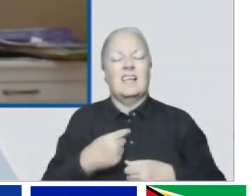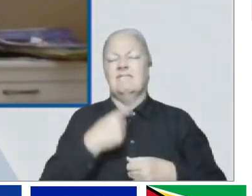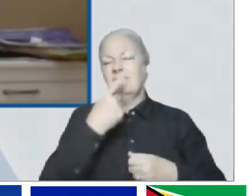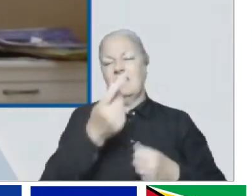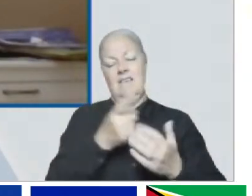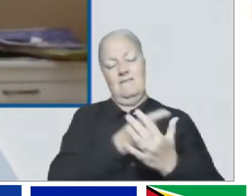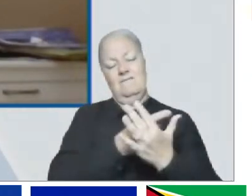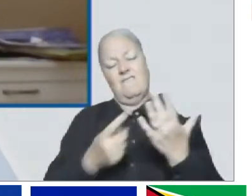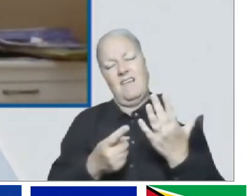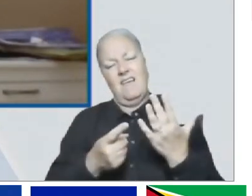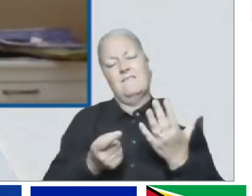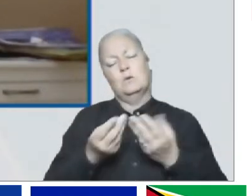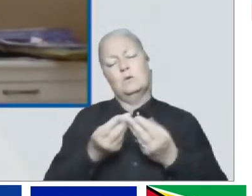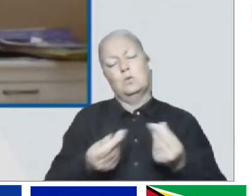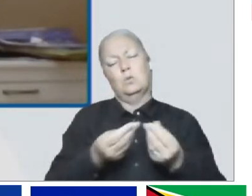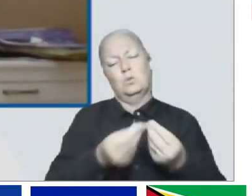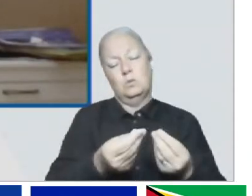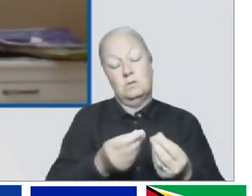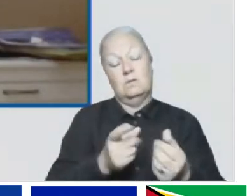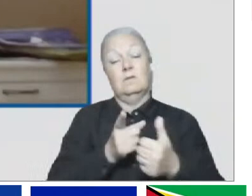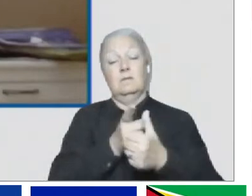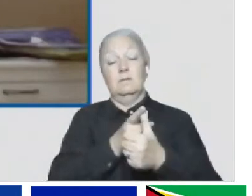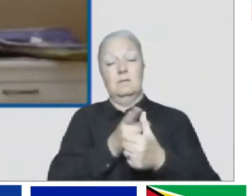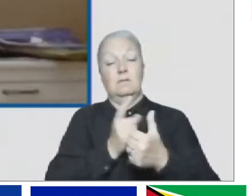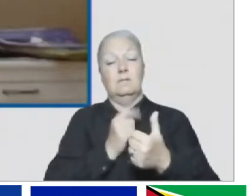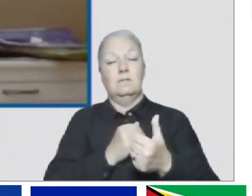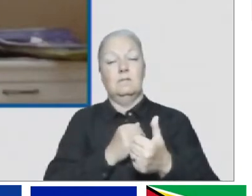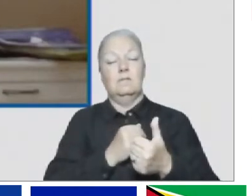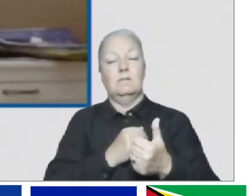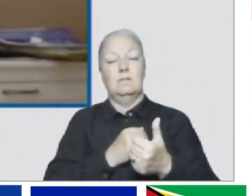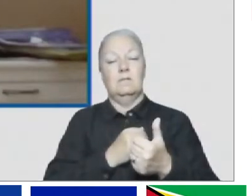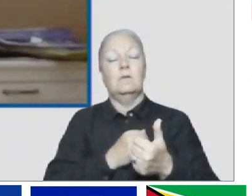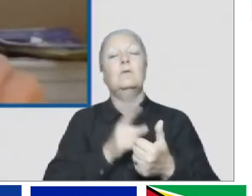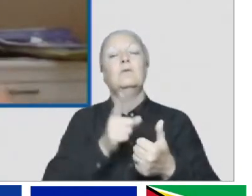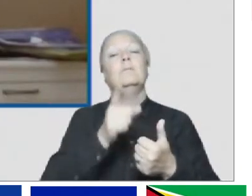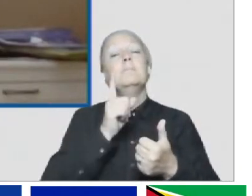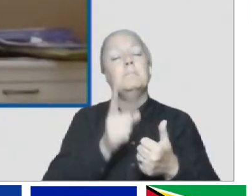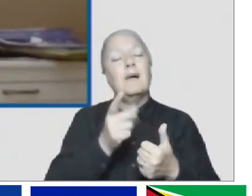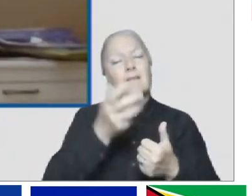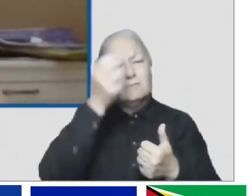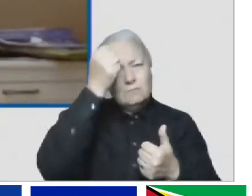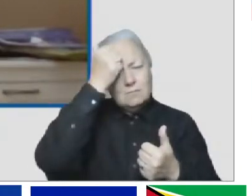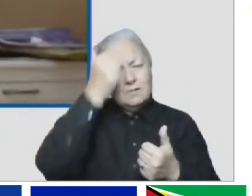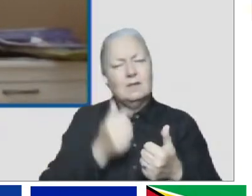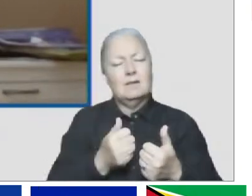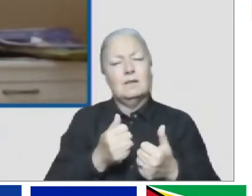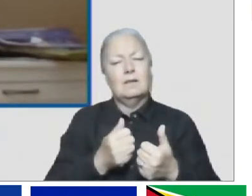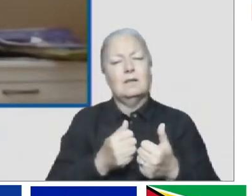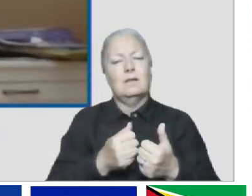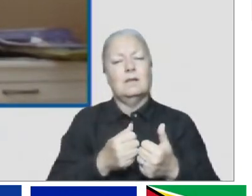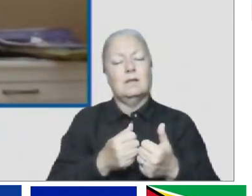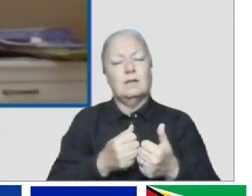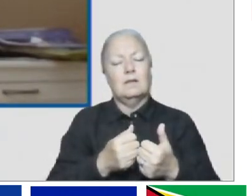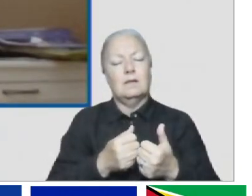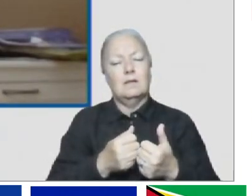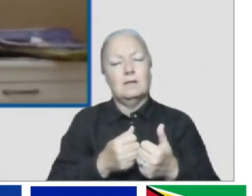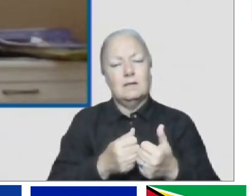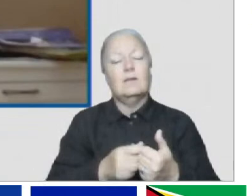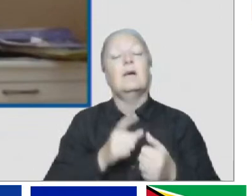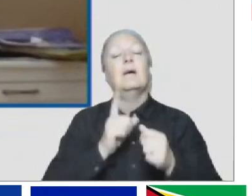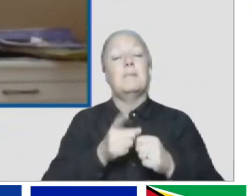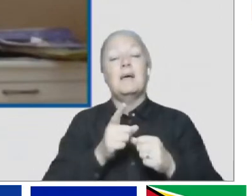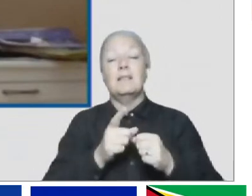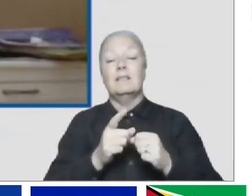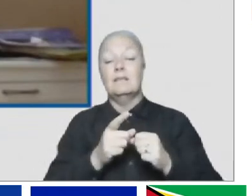first, let's not forget to capture the analysis of the risk from the perspective of the community which